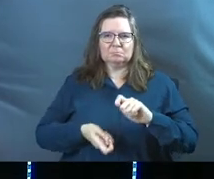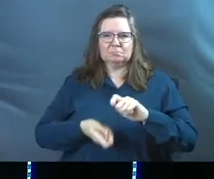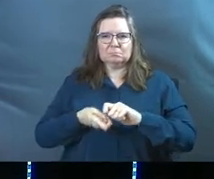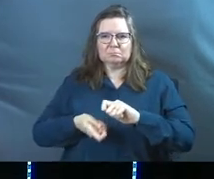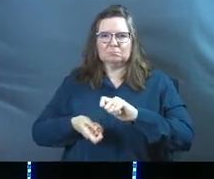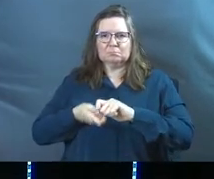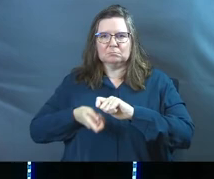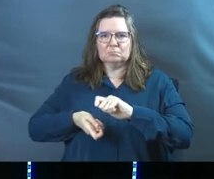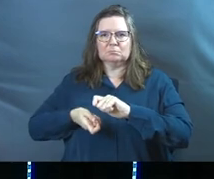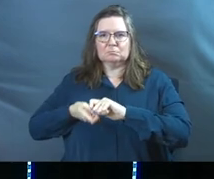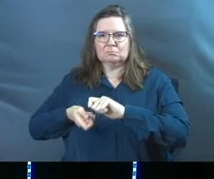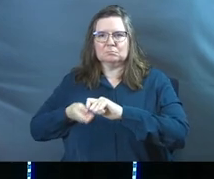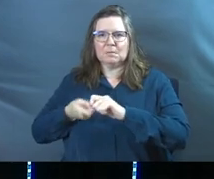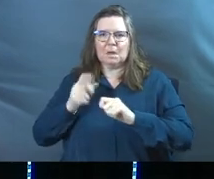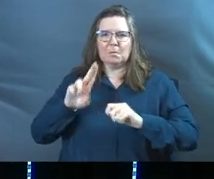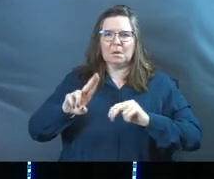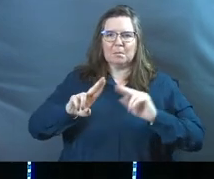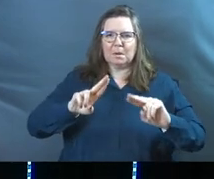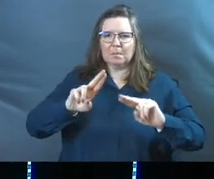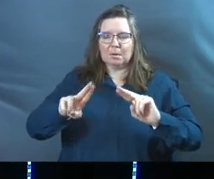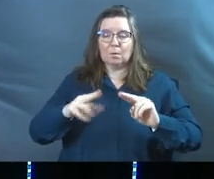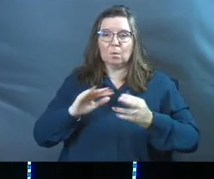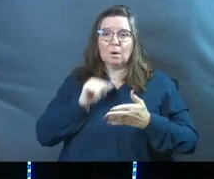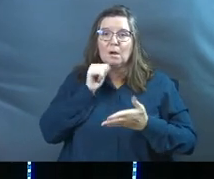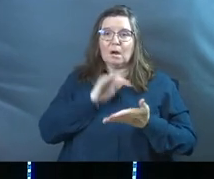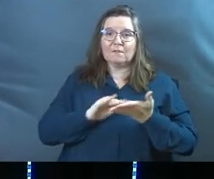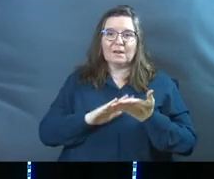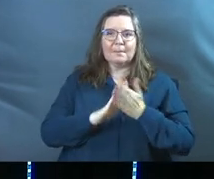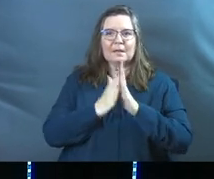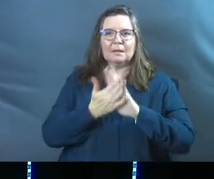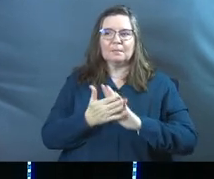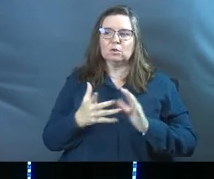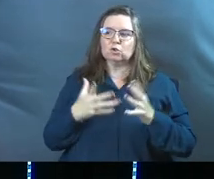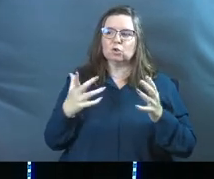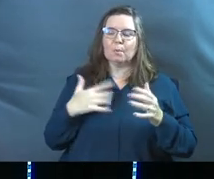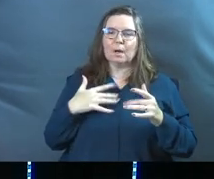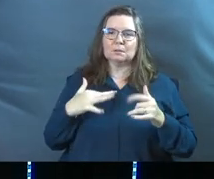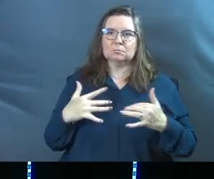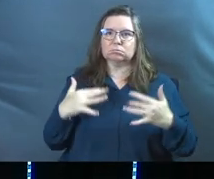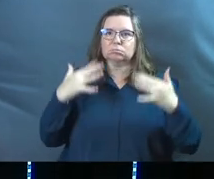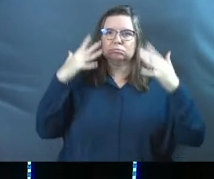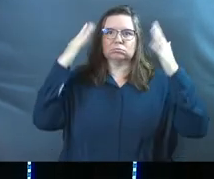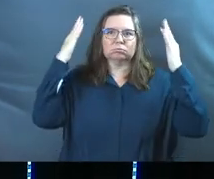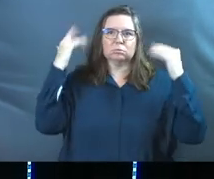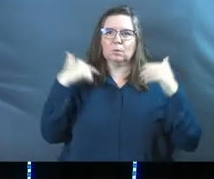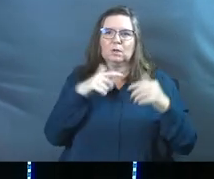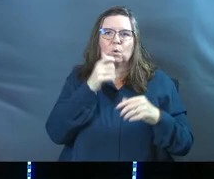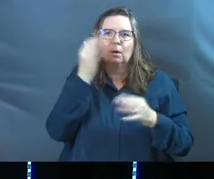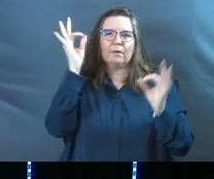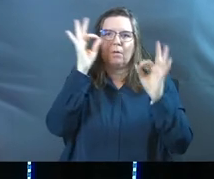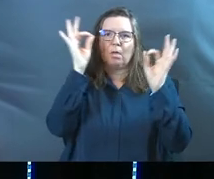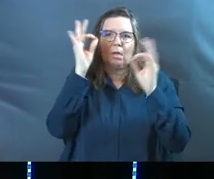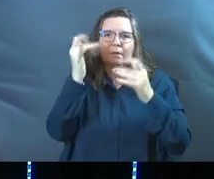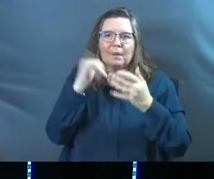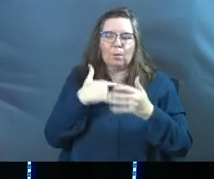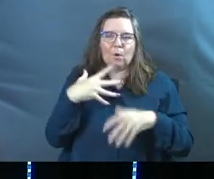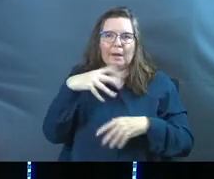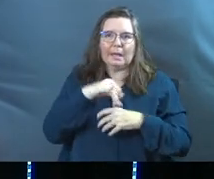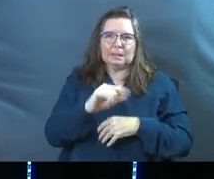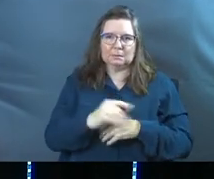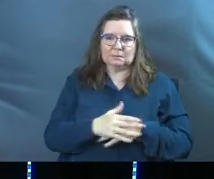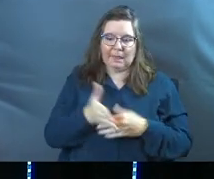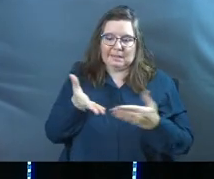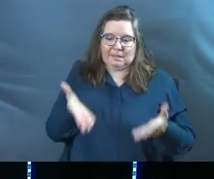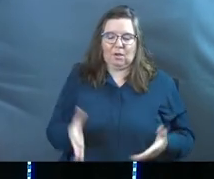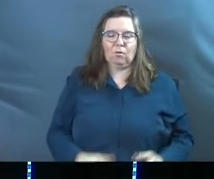And these tiny little things where unforgiveness has just become, it's so much the ocean that we swim in, we don't even know it's